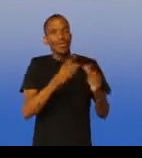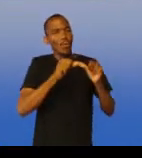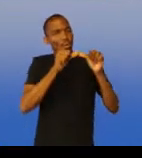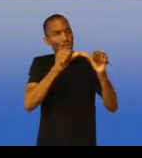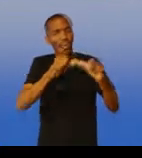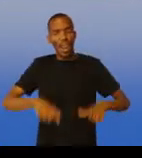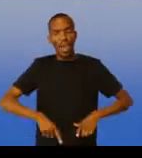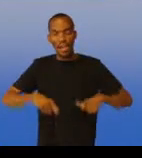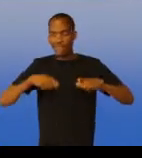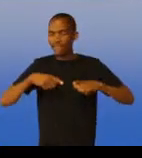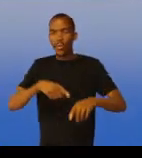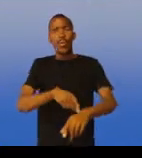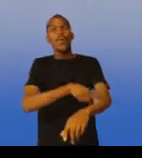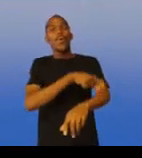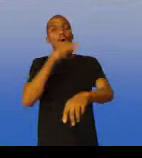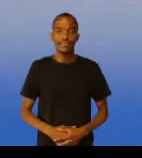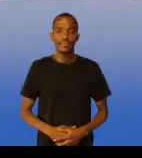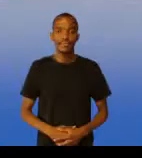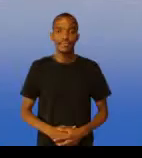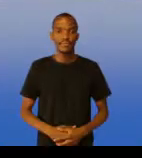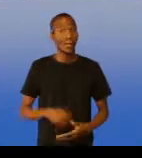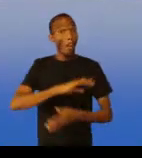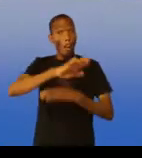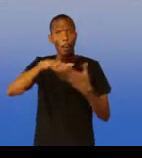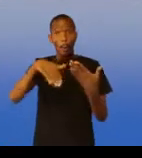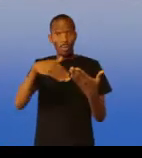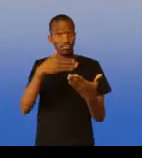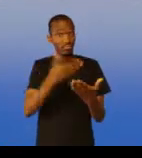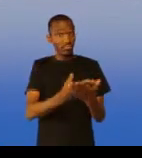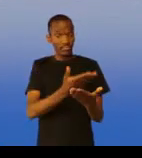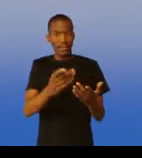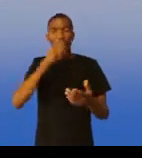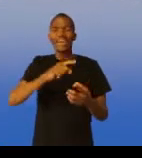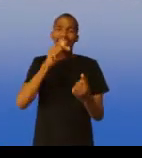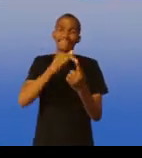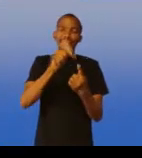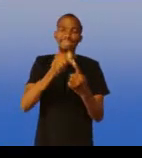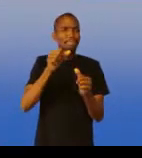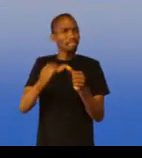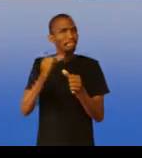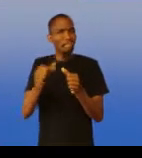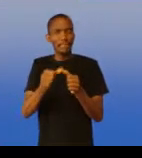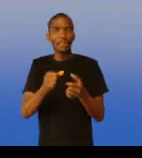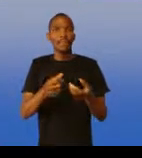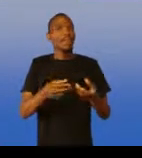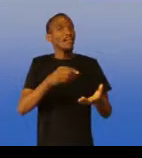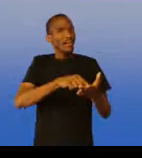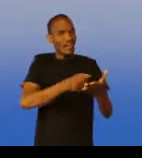to live longer and better life. All it takes is to test early, treat